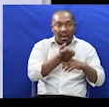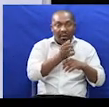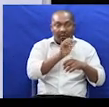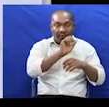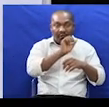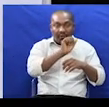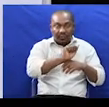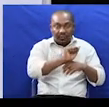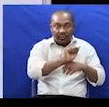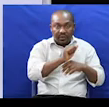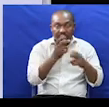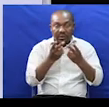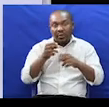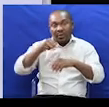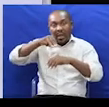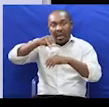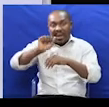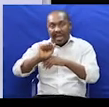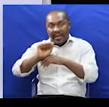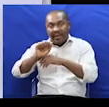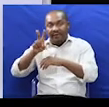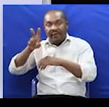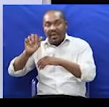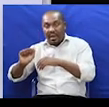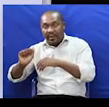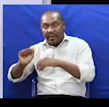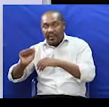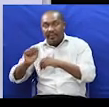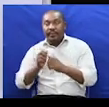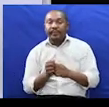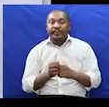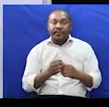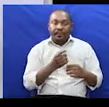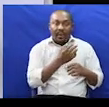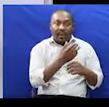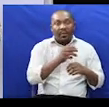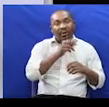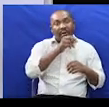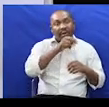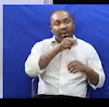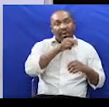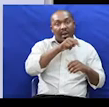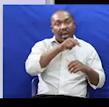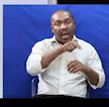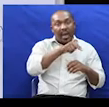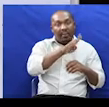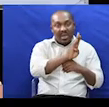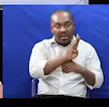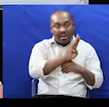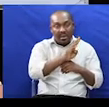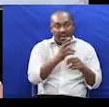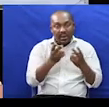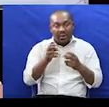number of moles for B will be equal to molarity of B times the volume of B. Call it the second equation.